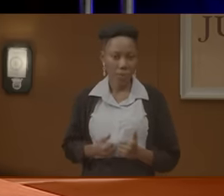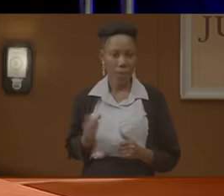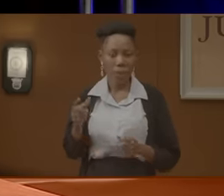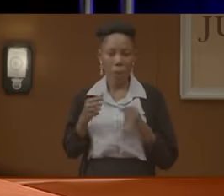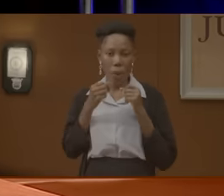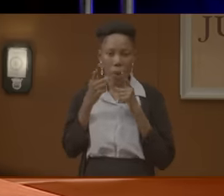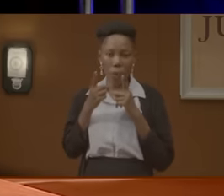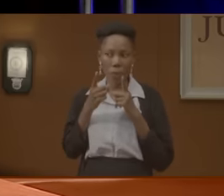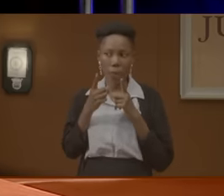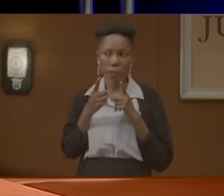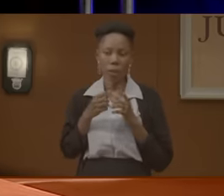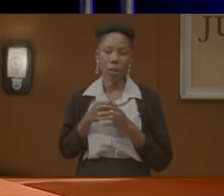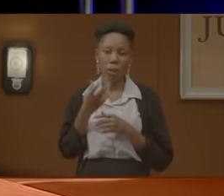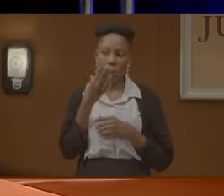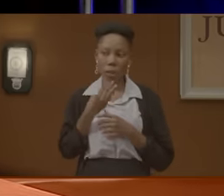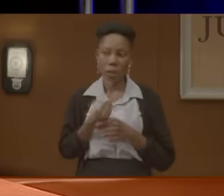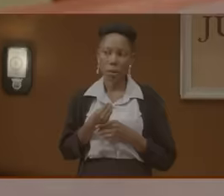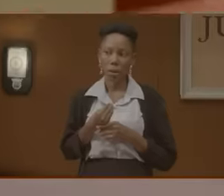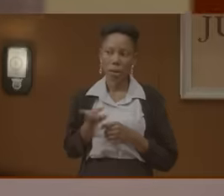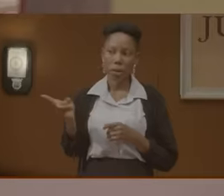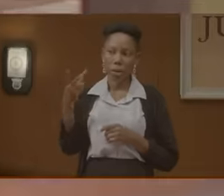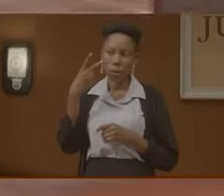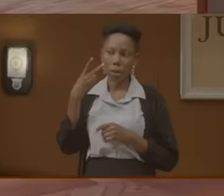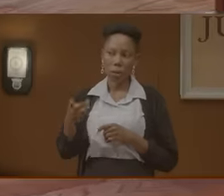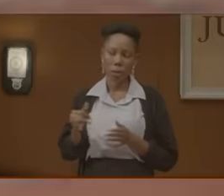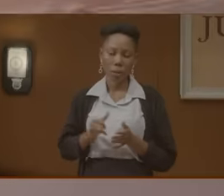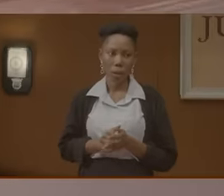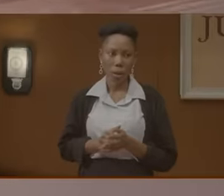up, sleep. I see